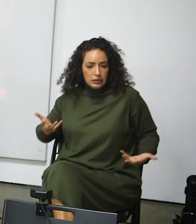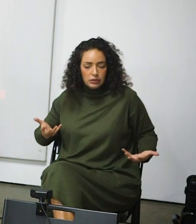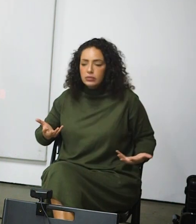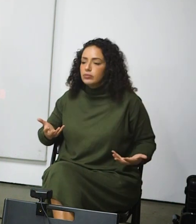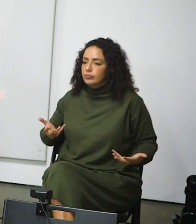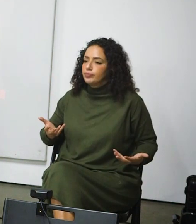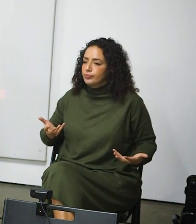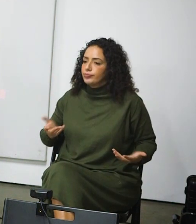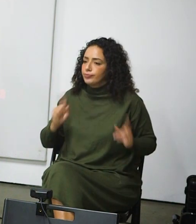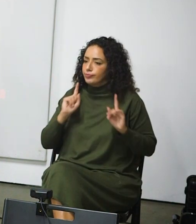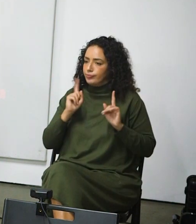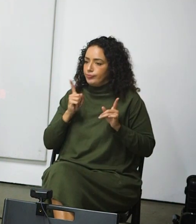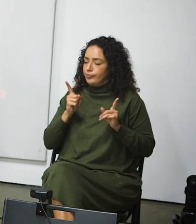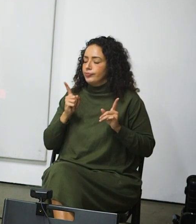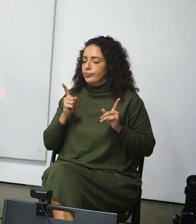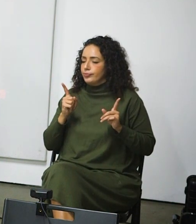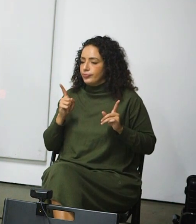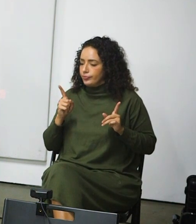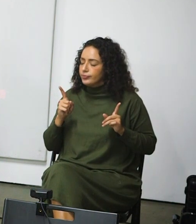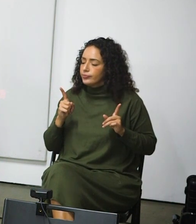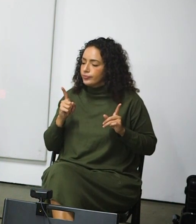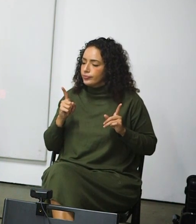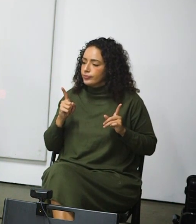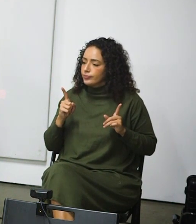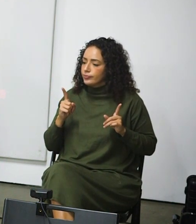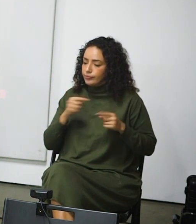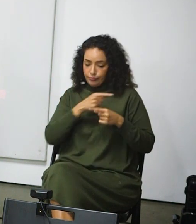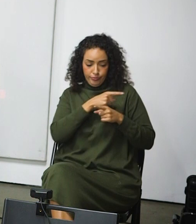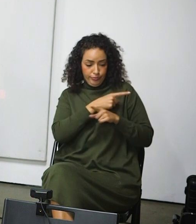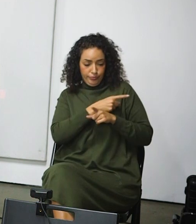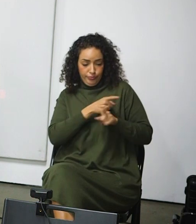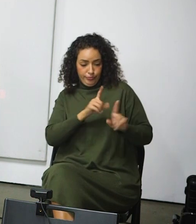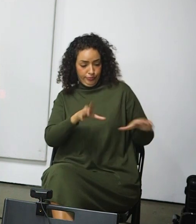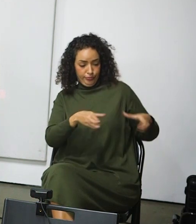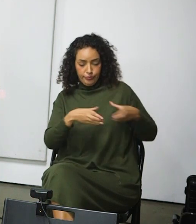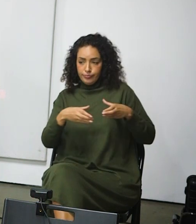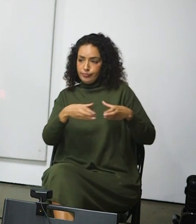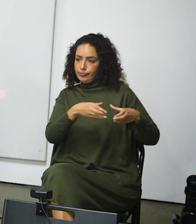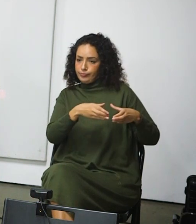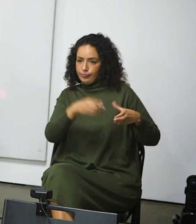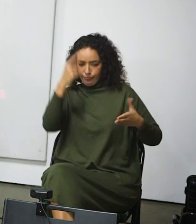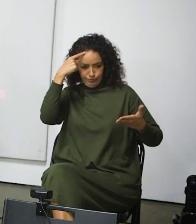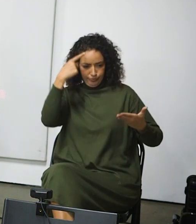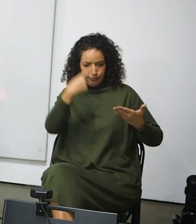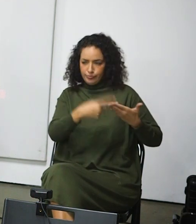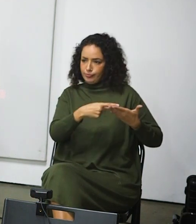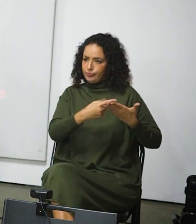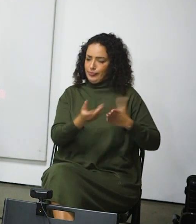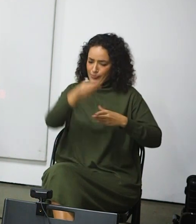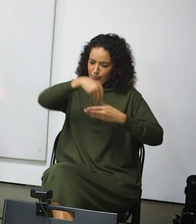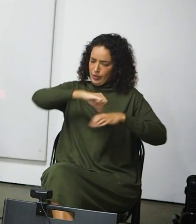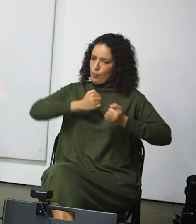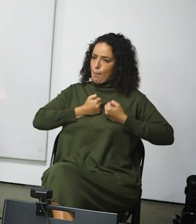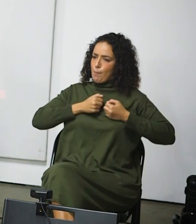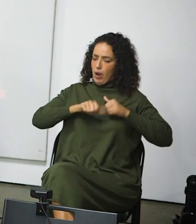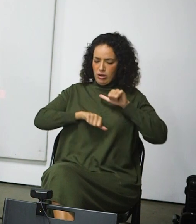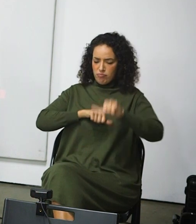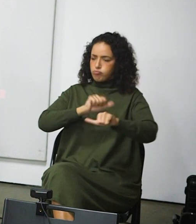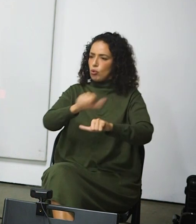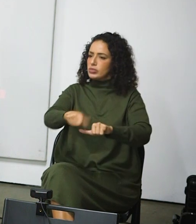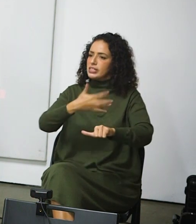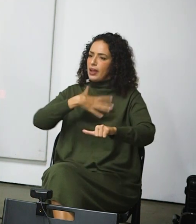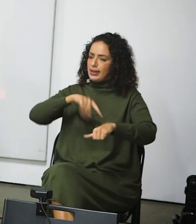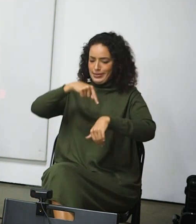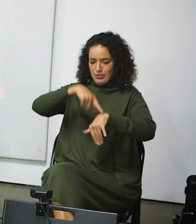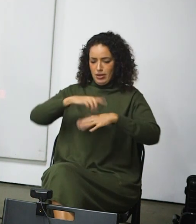and the fact that they've built in the idea of that reflective period as part of the model, I think is